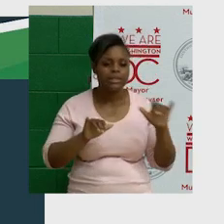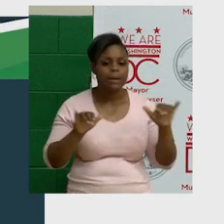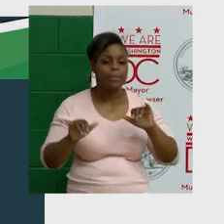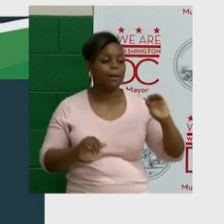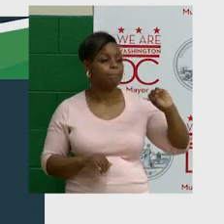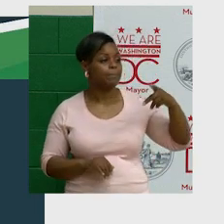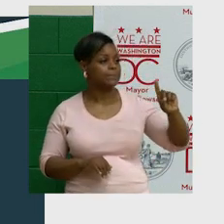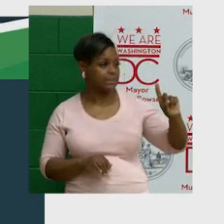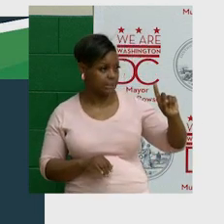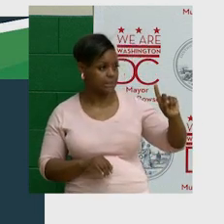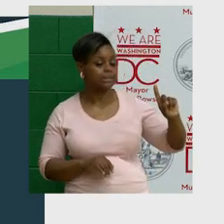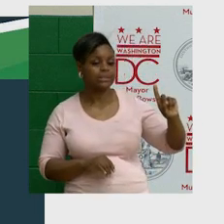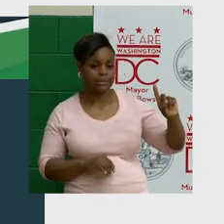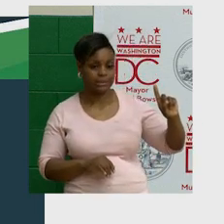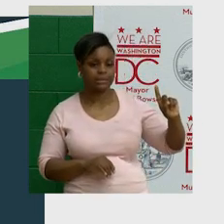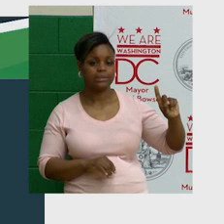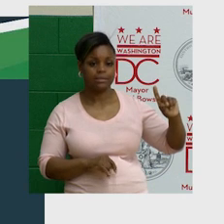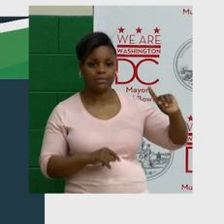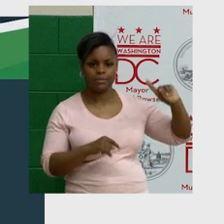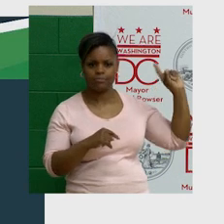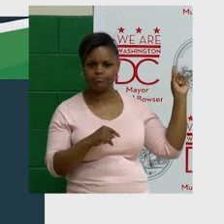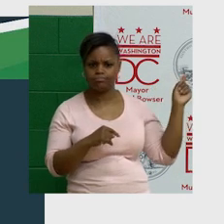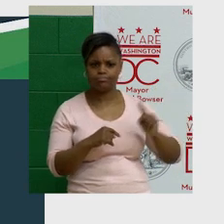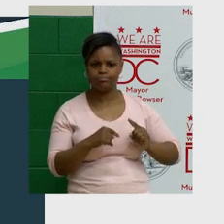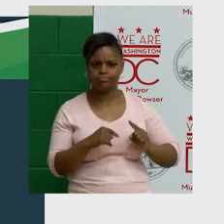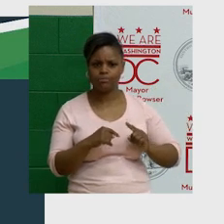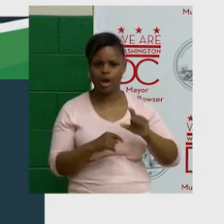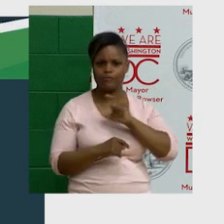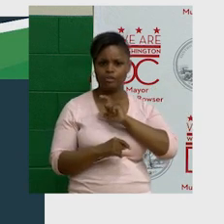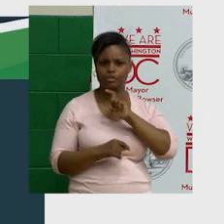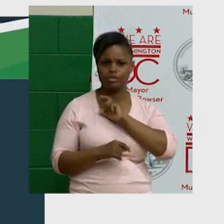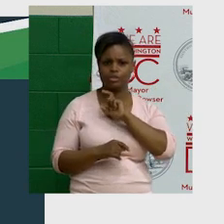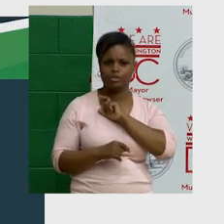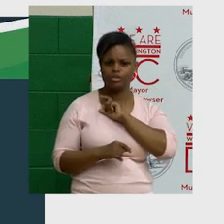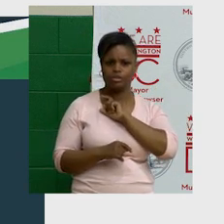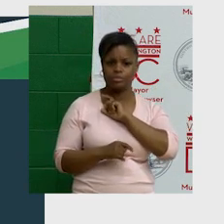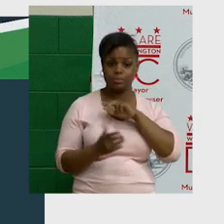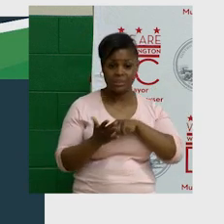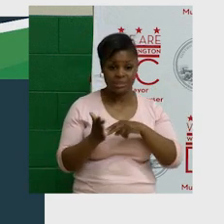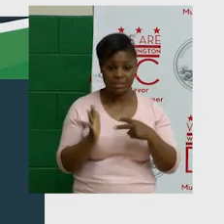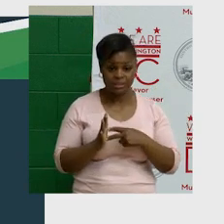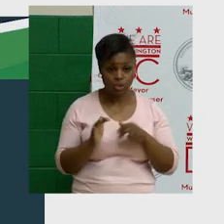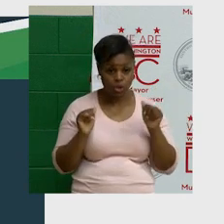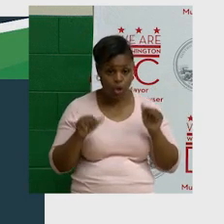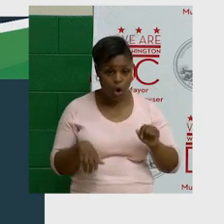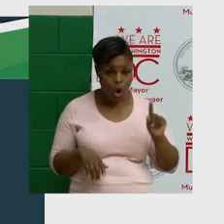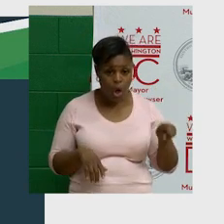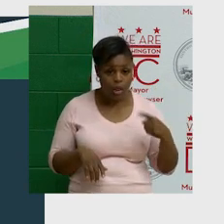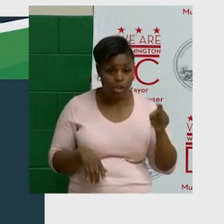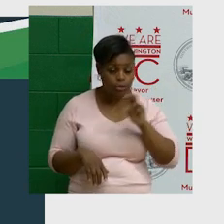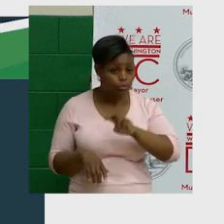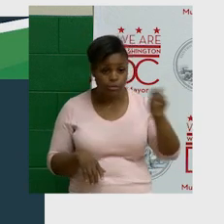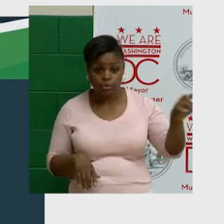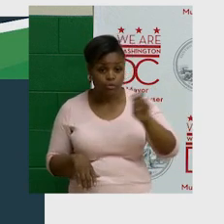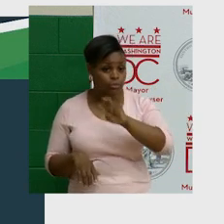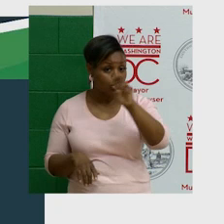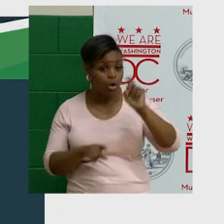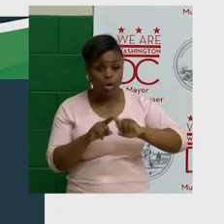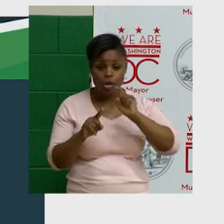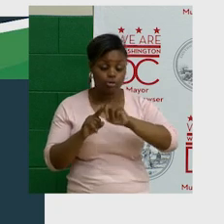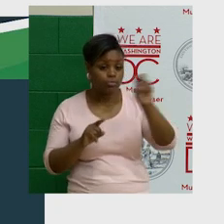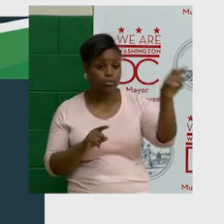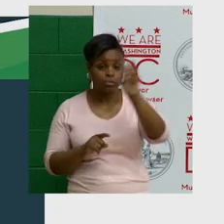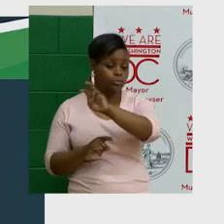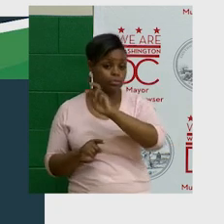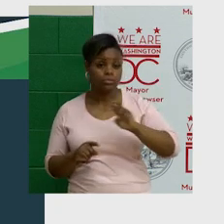We had a declining number of officers, making it more difficult for officers to do anything but run from call to call. And